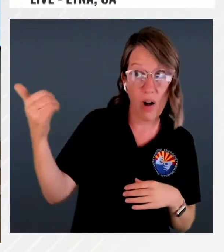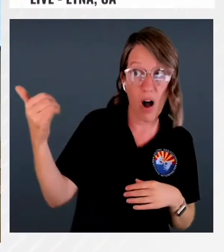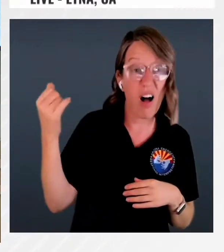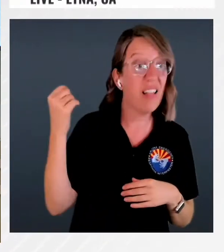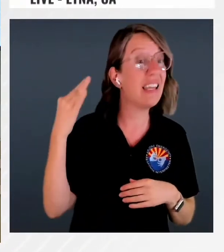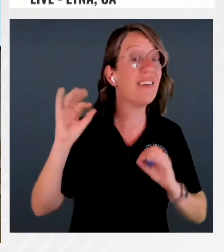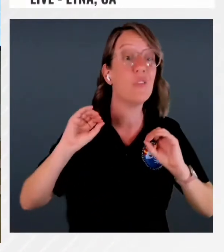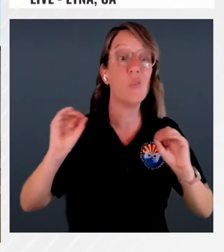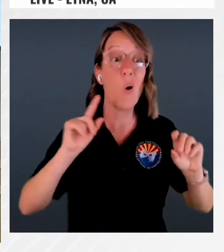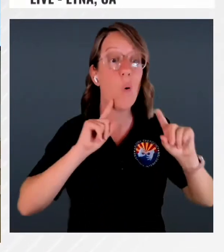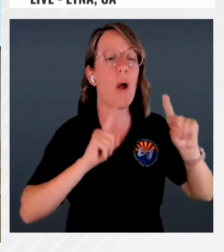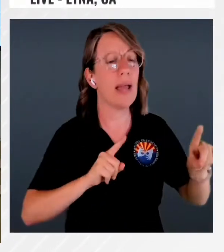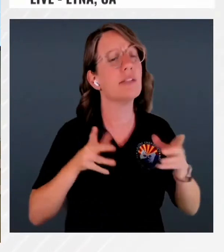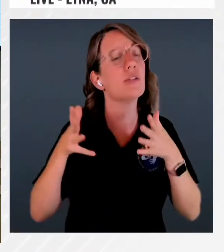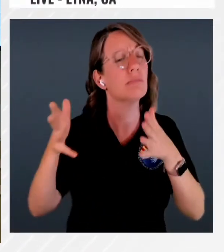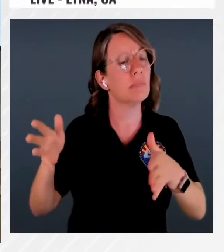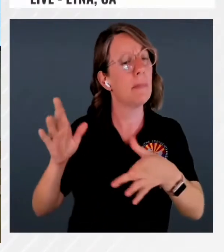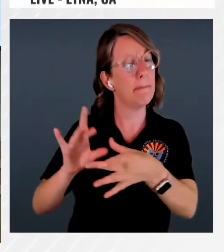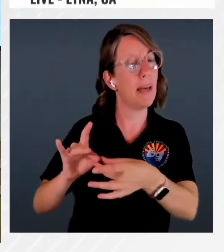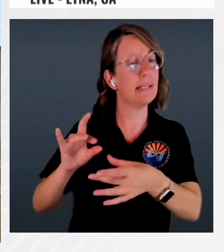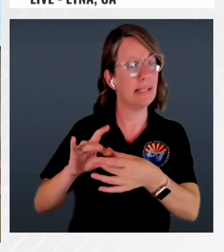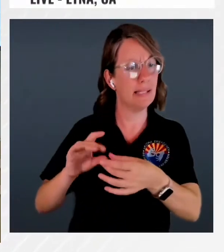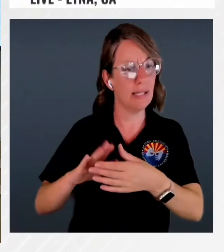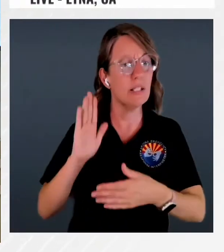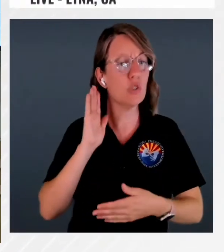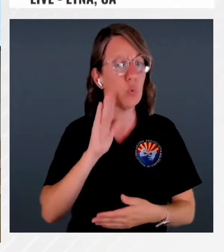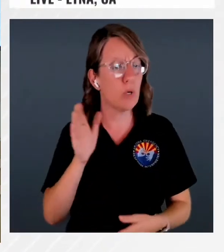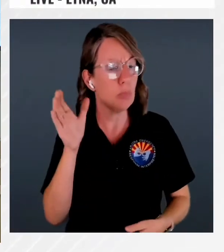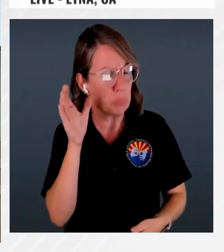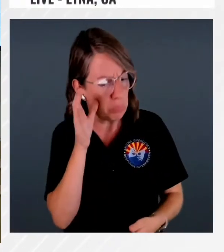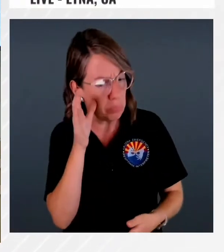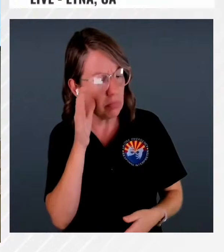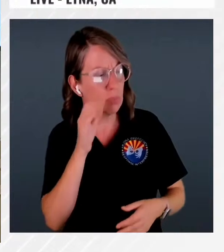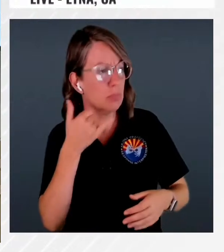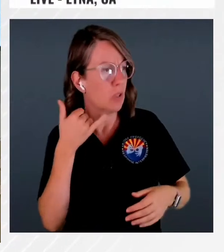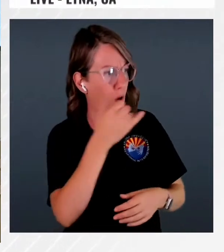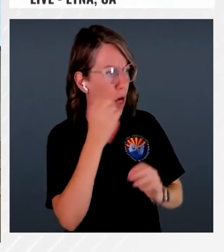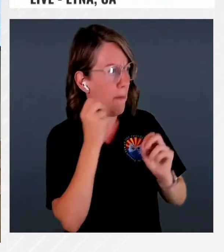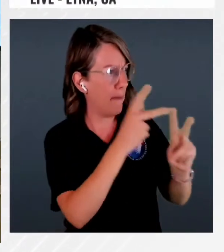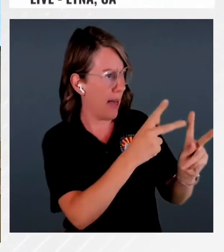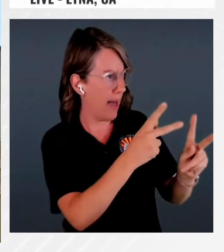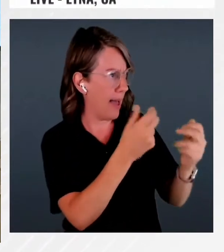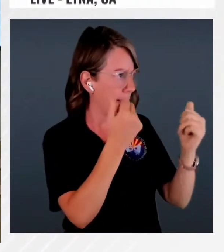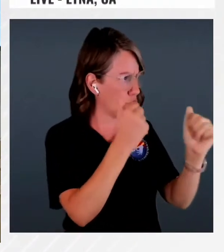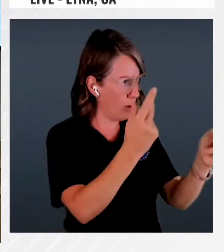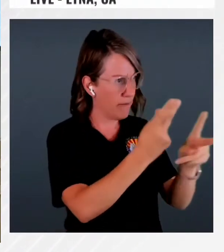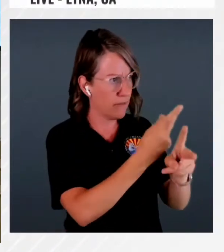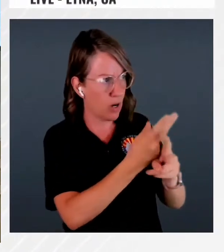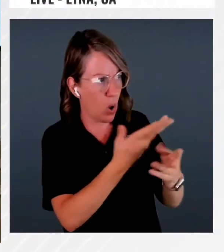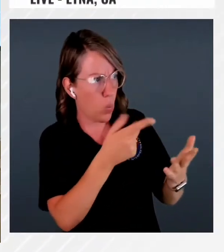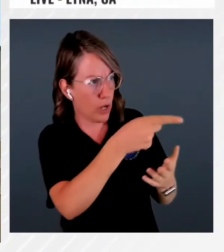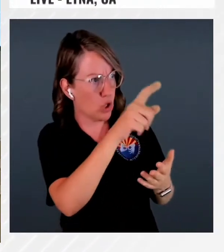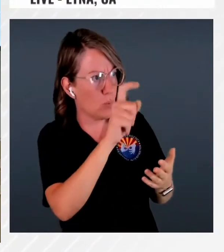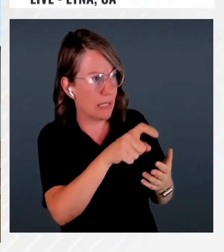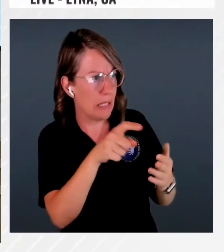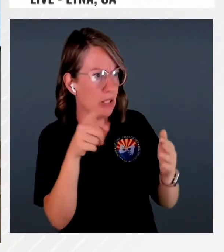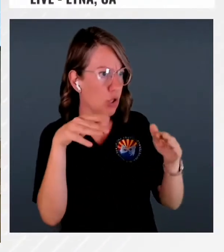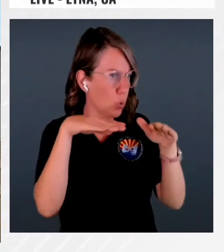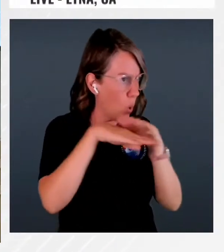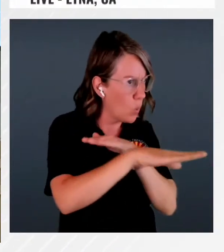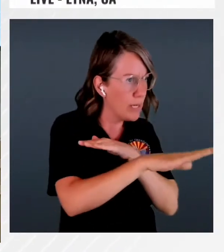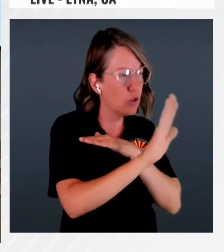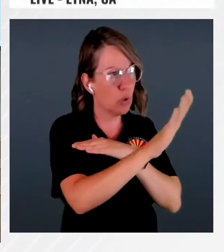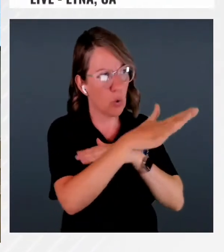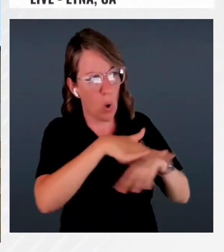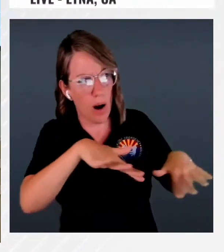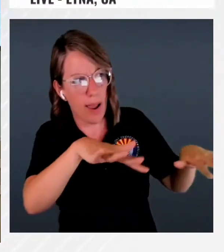and we will try to get back to you as soon as we can so that we can make accommodations to help you get into the location that you are trying to get